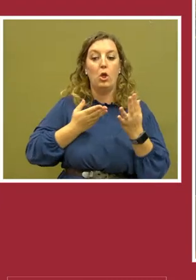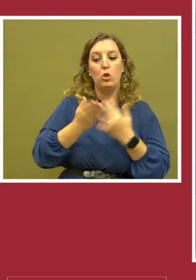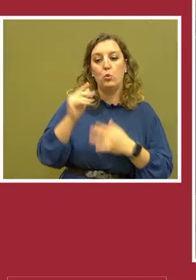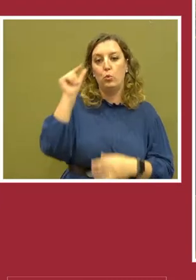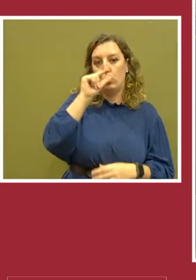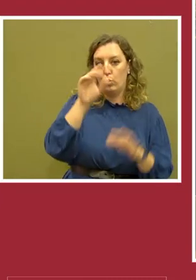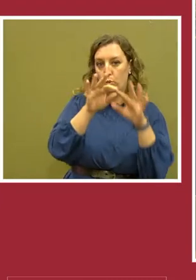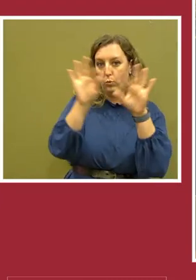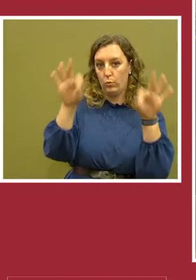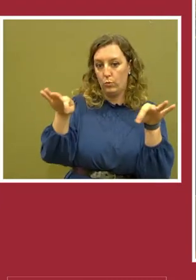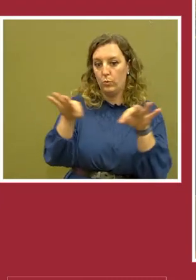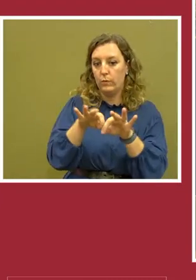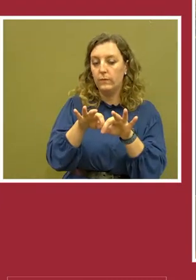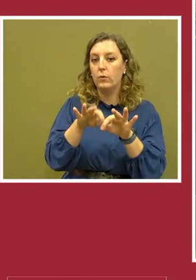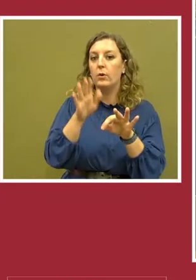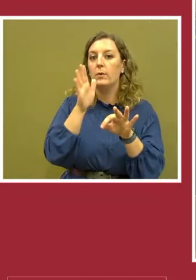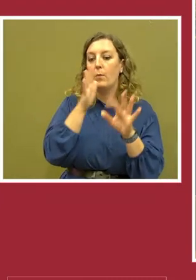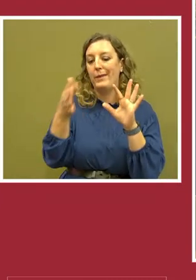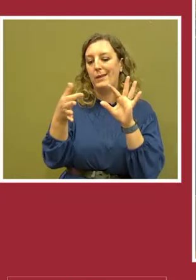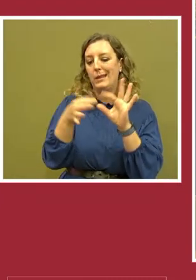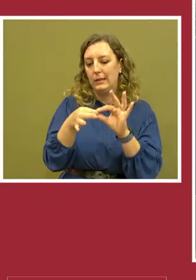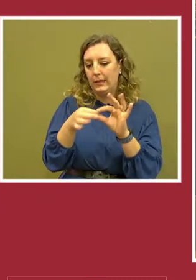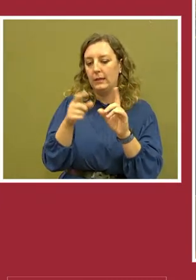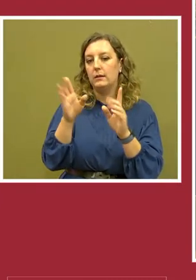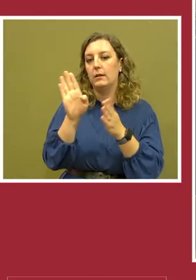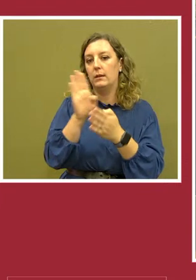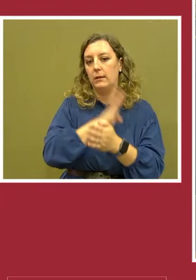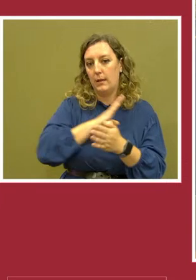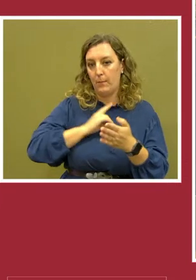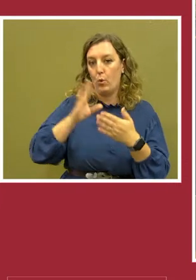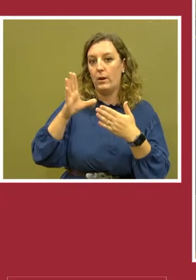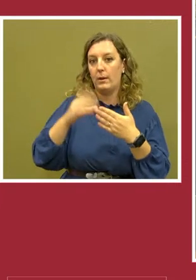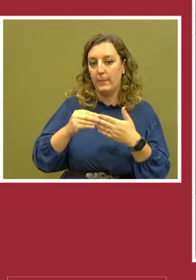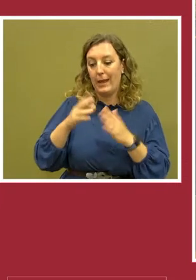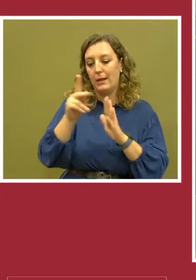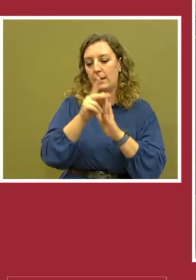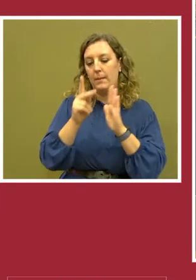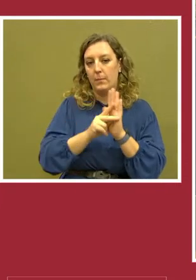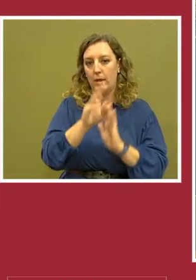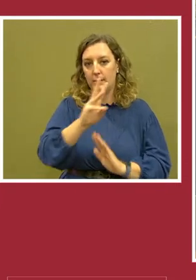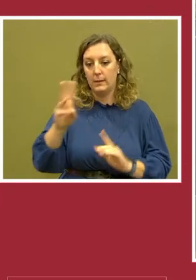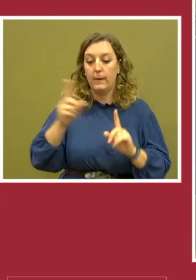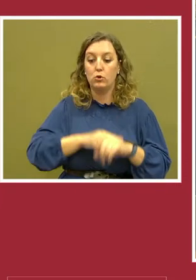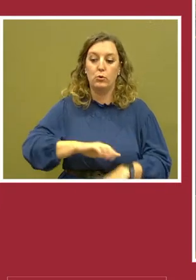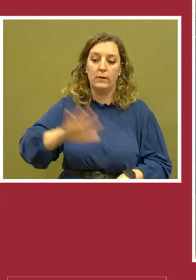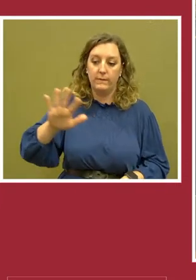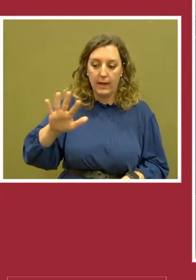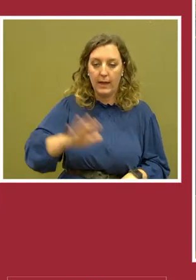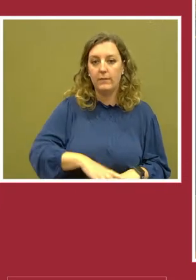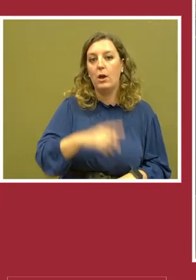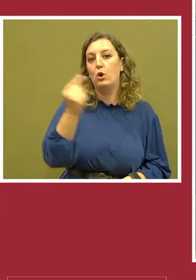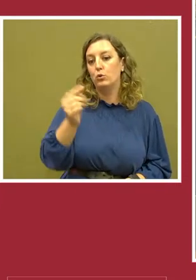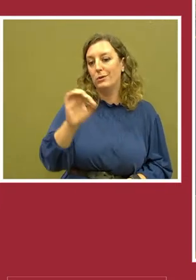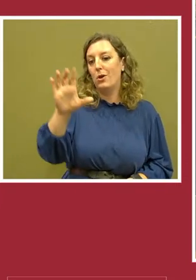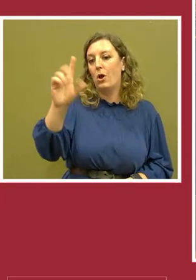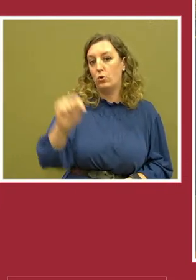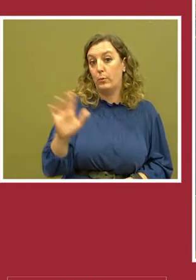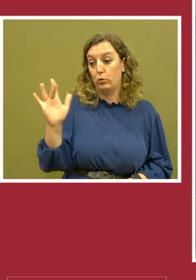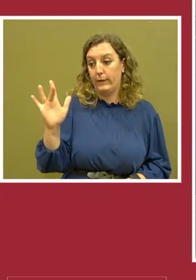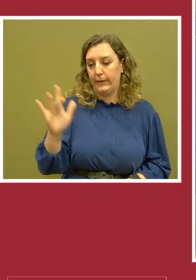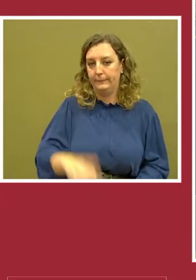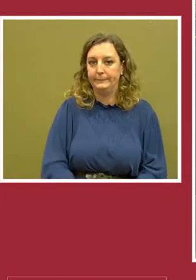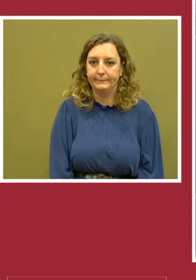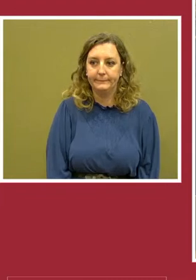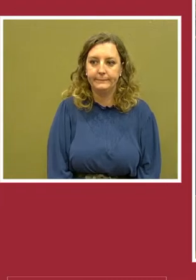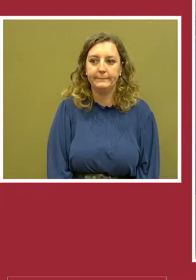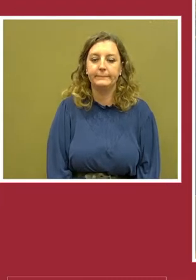Google form, which will be linked in the board packet and on our policy webpage until 5 p.m. on Tuesday, October 25th,